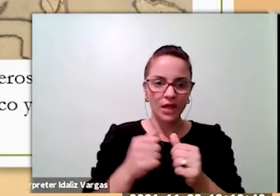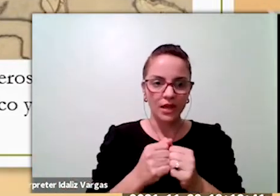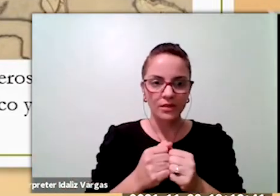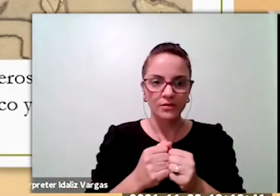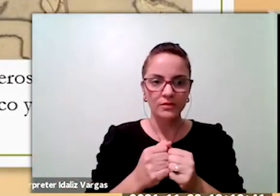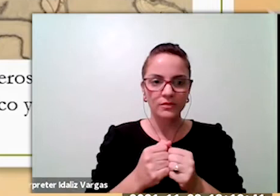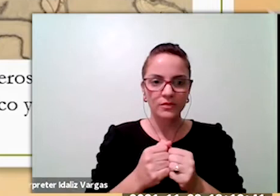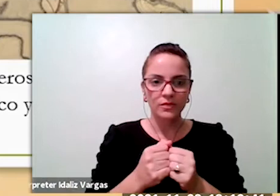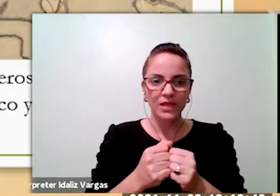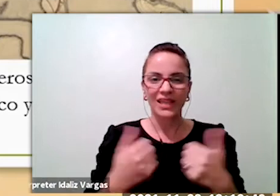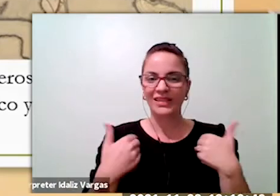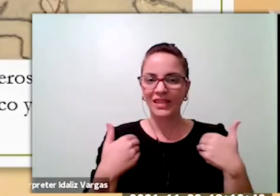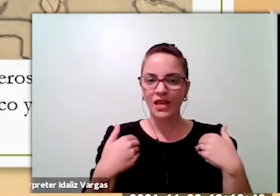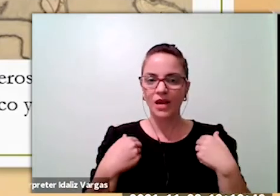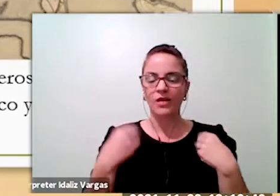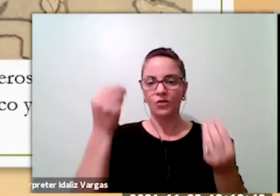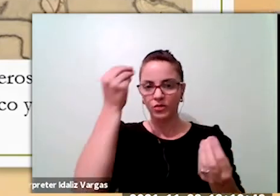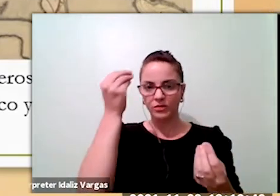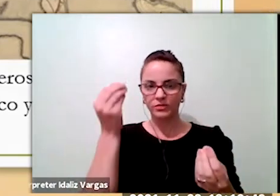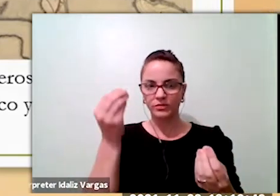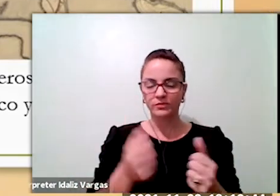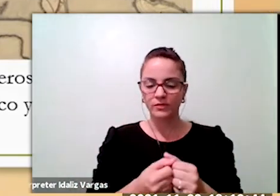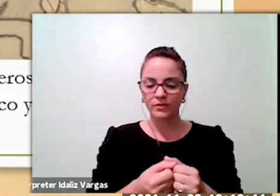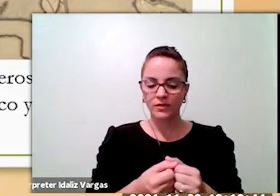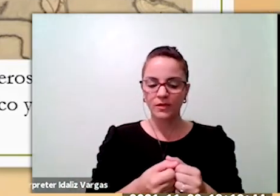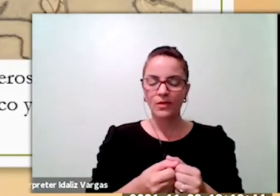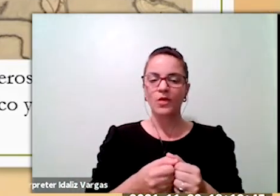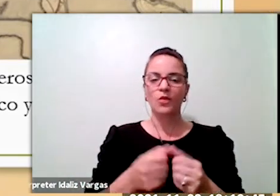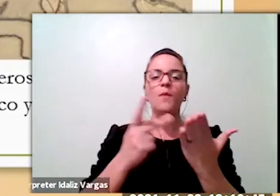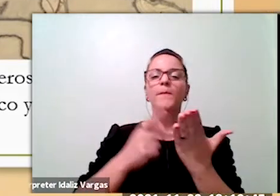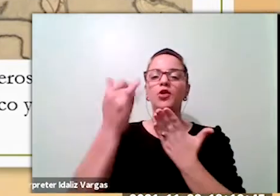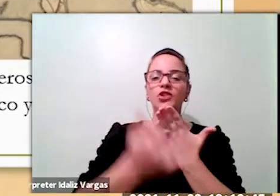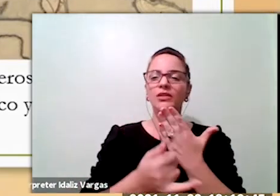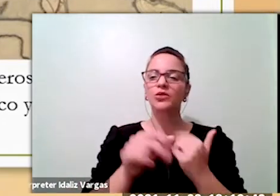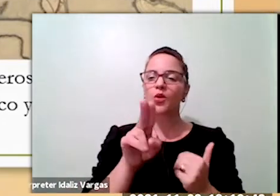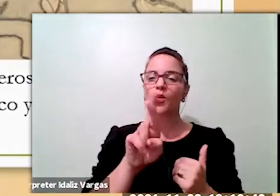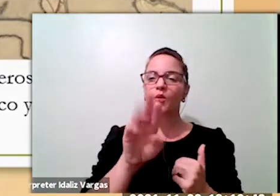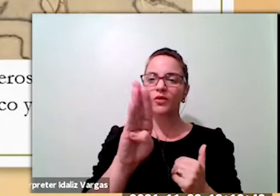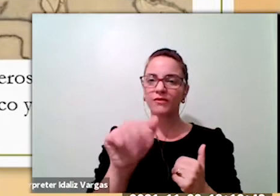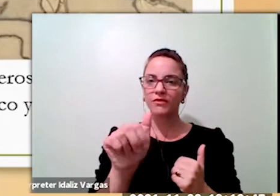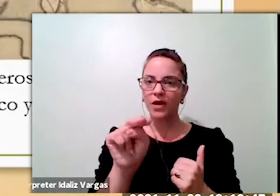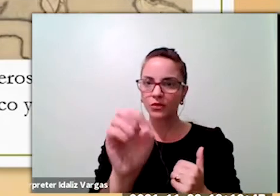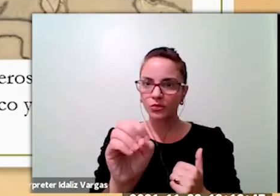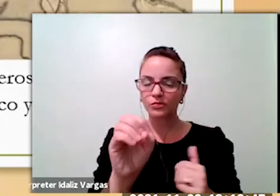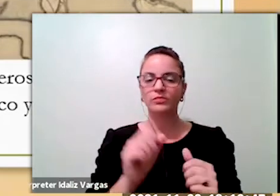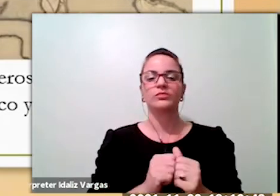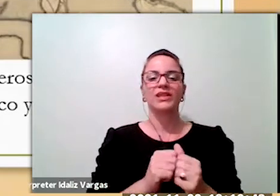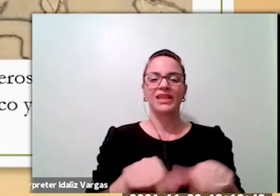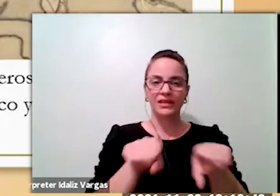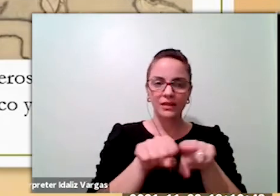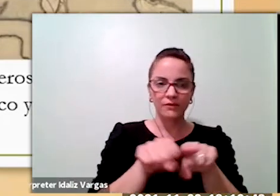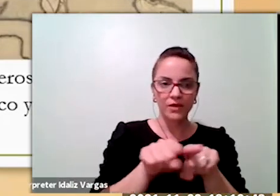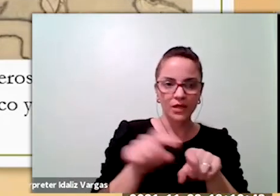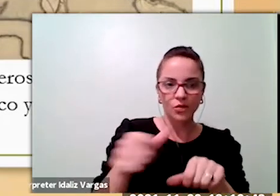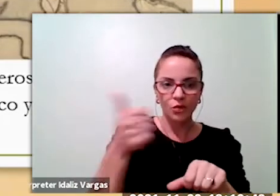the city for the urban projects as Paseo de Covadonga, as wharves for the products brought by ship to the